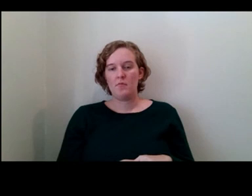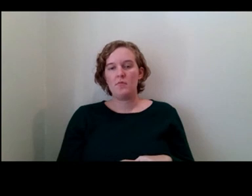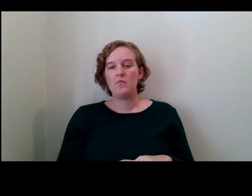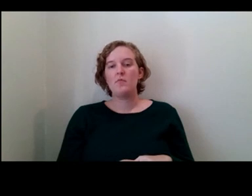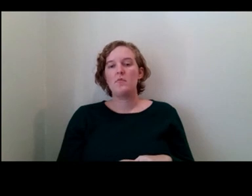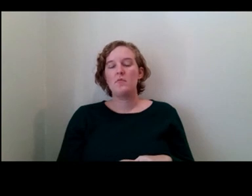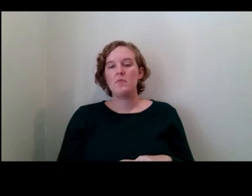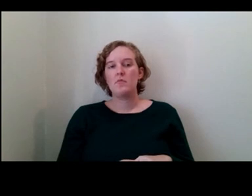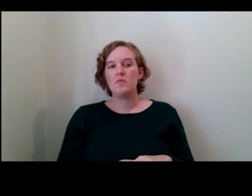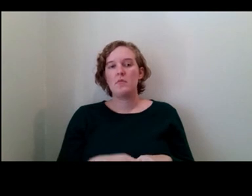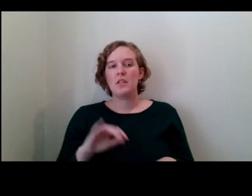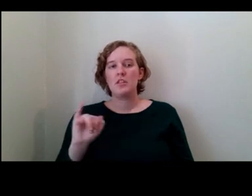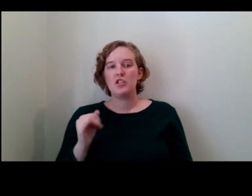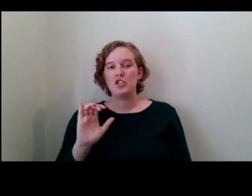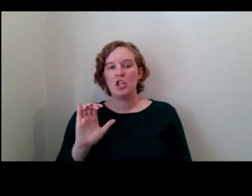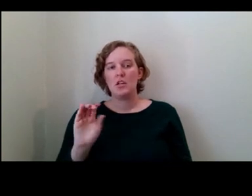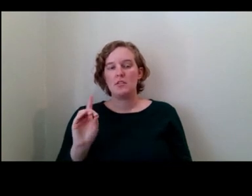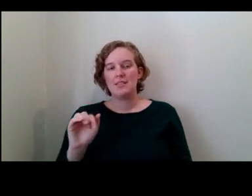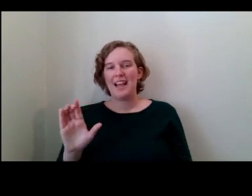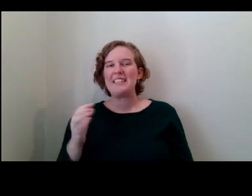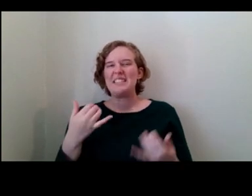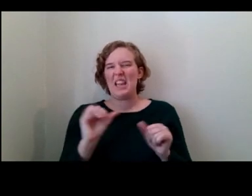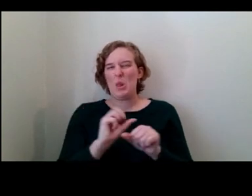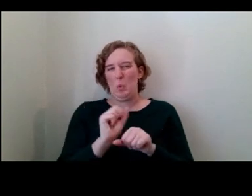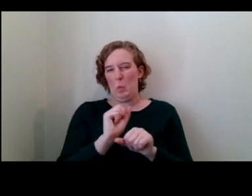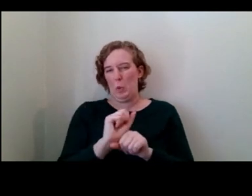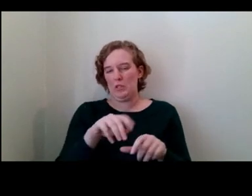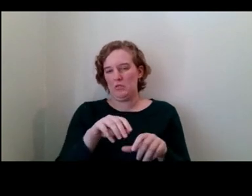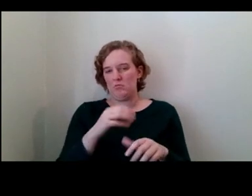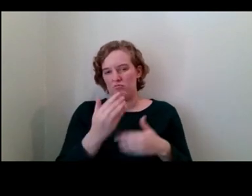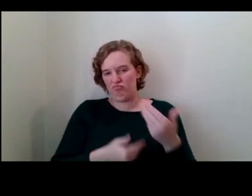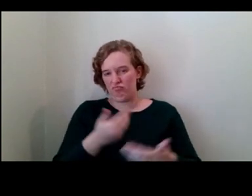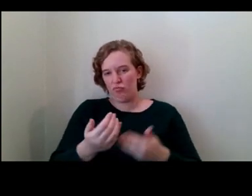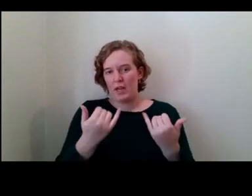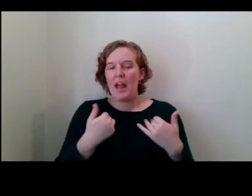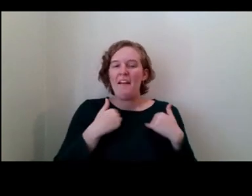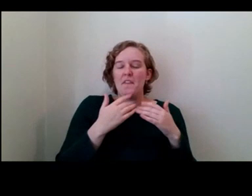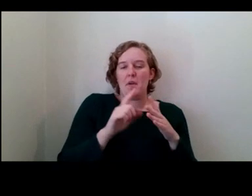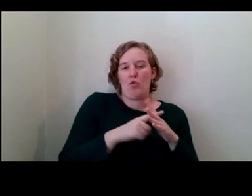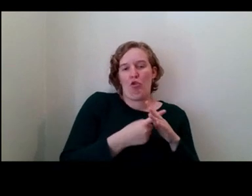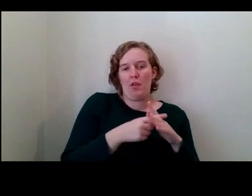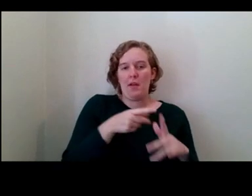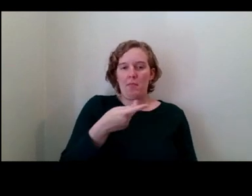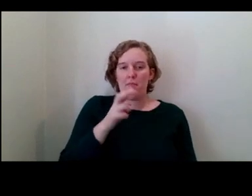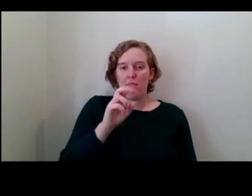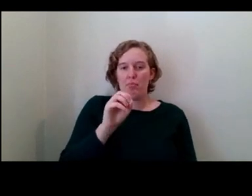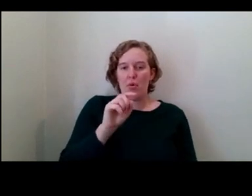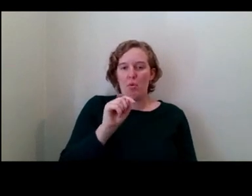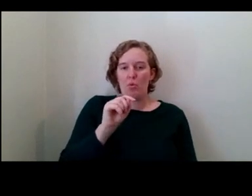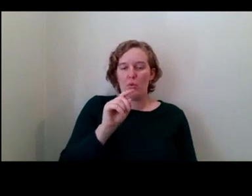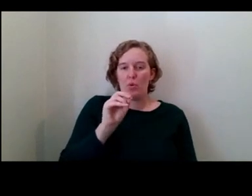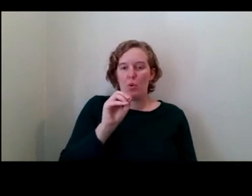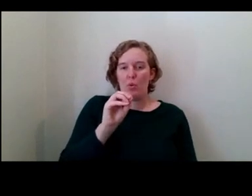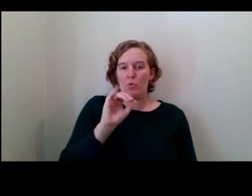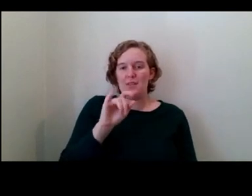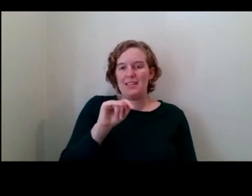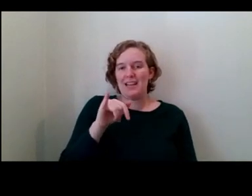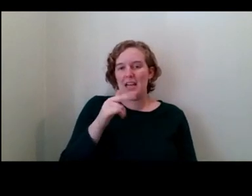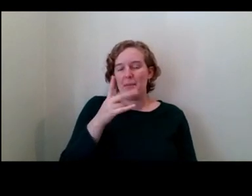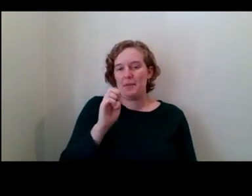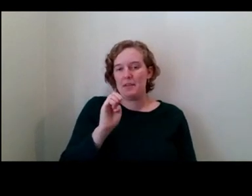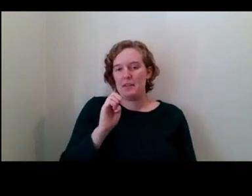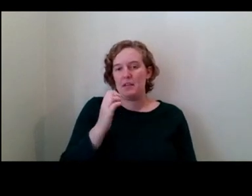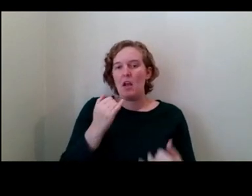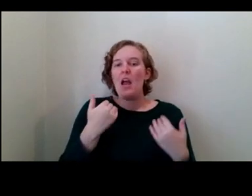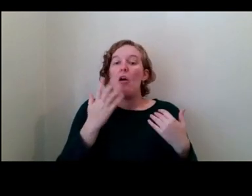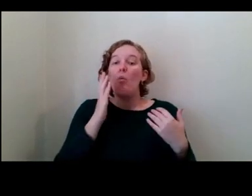So JACDAC is still a work in progress. We have some early prototypes, and we're hoping to have more prototypes in the first